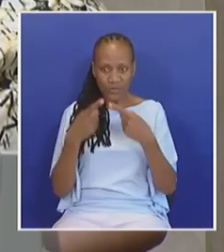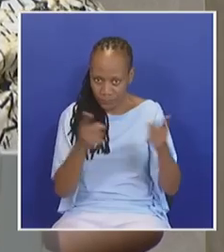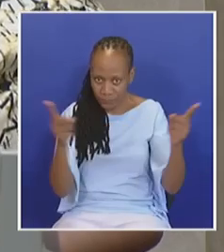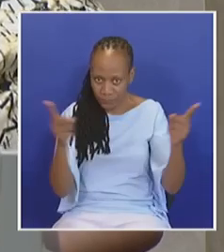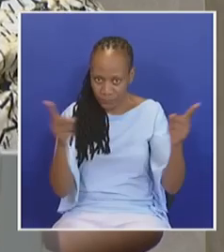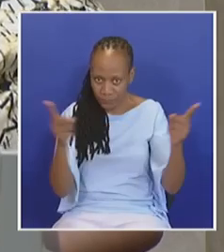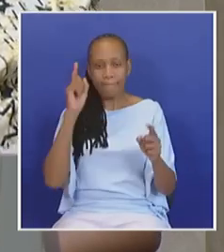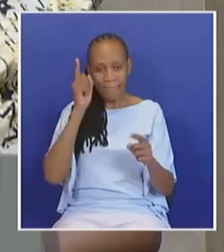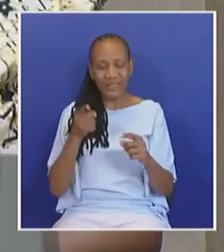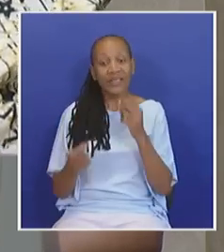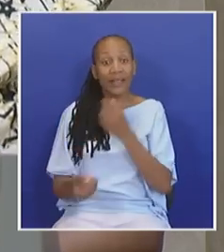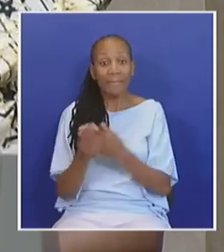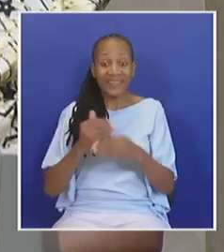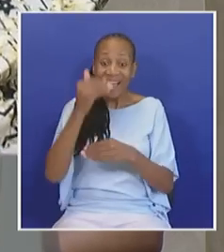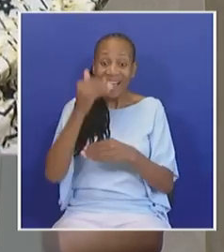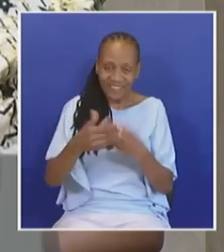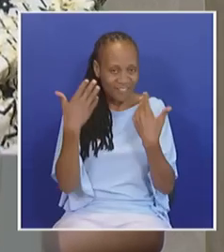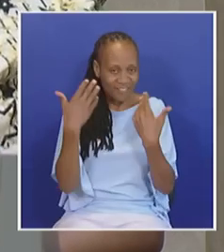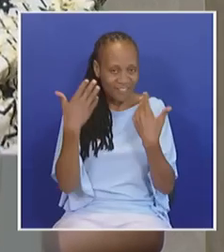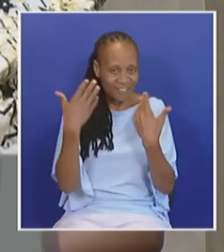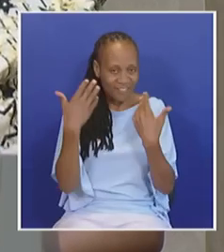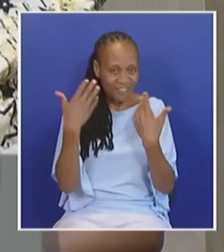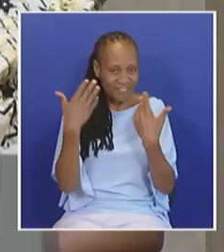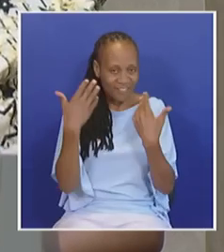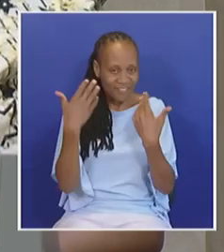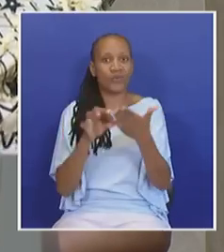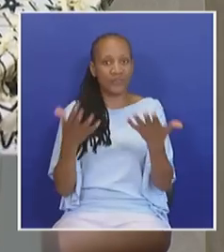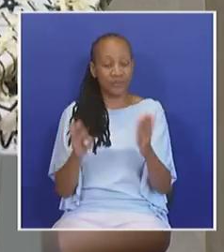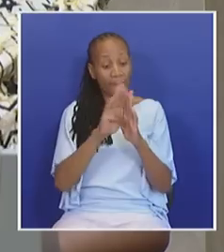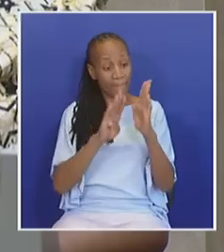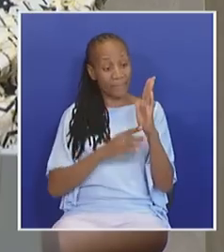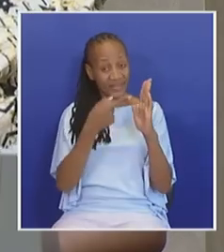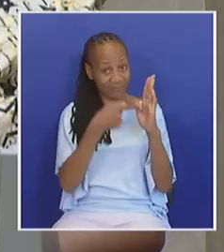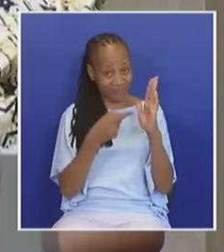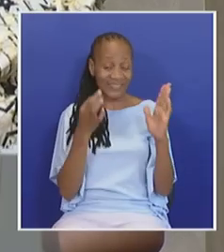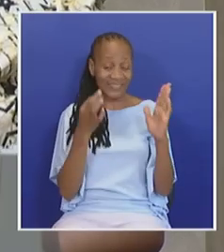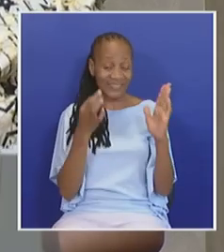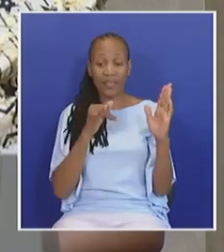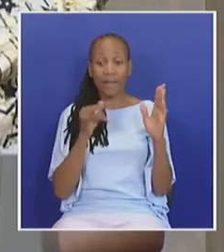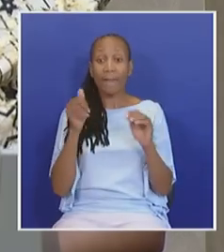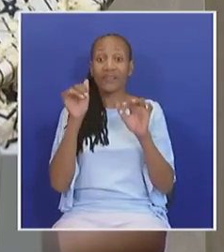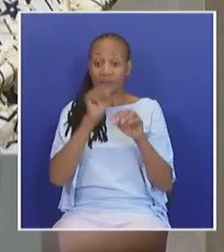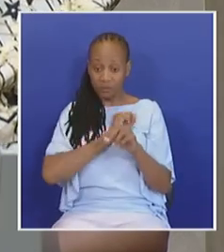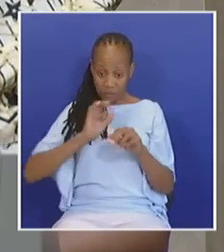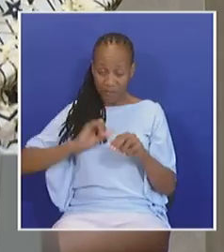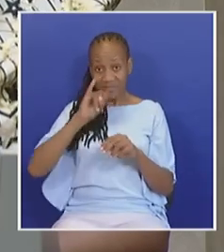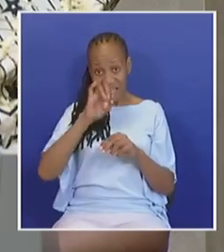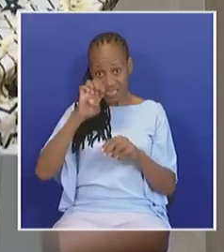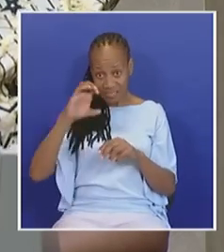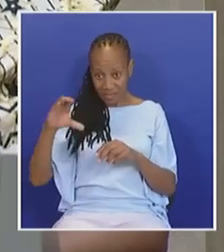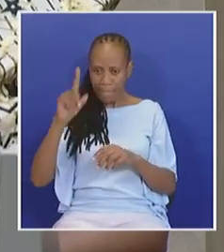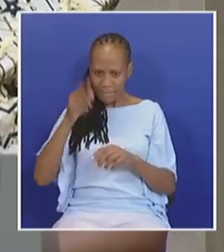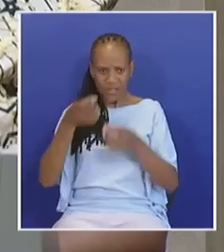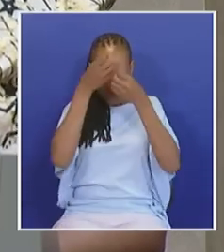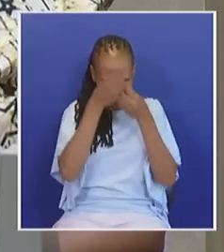the by-elections. The bill requires that the Chief Electoral Officer notifies the